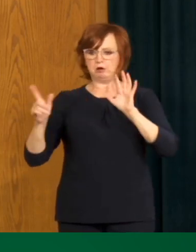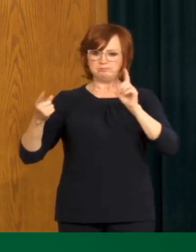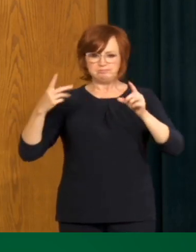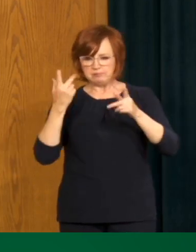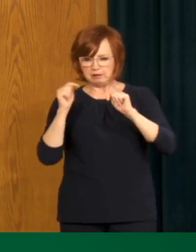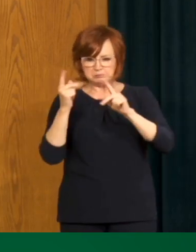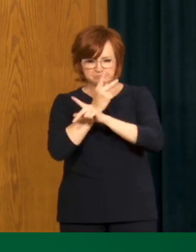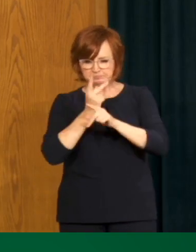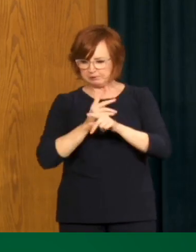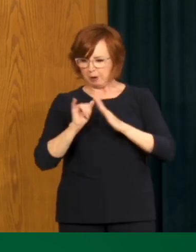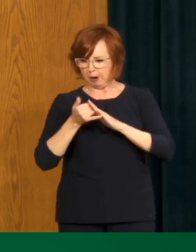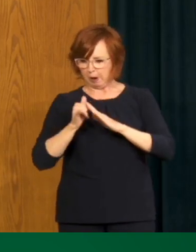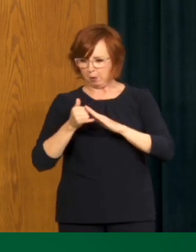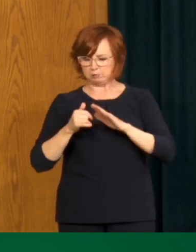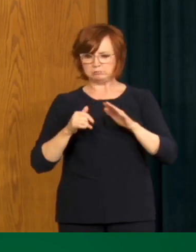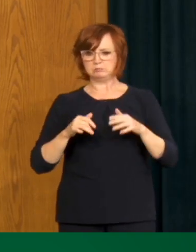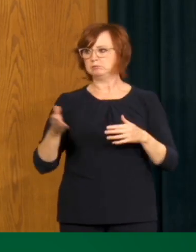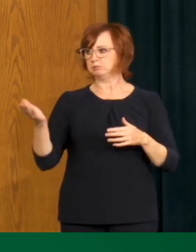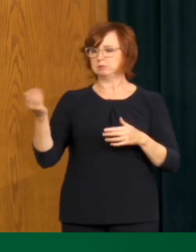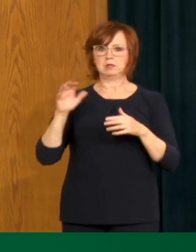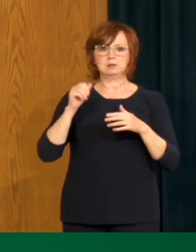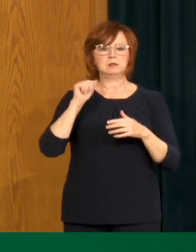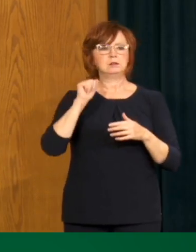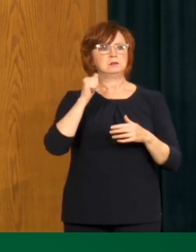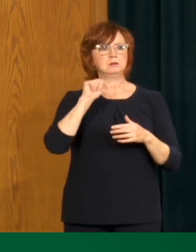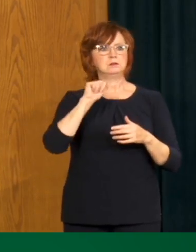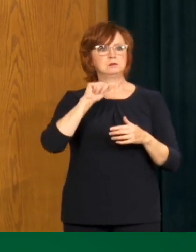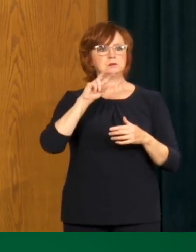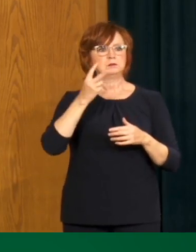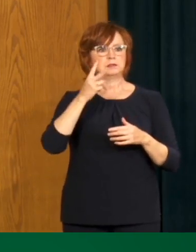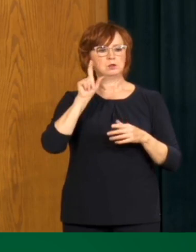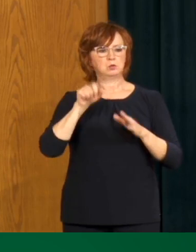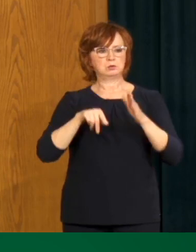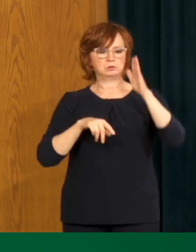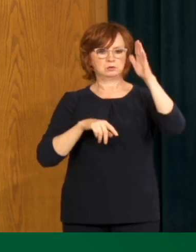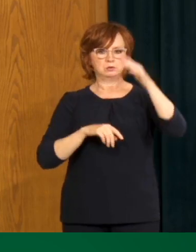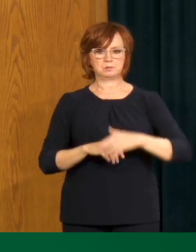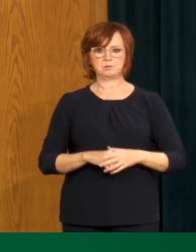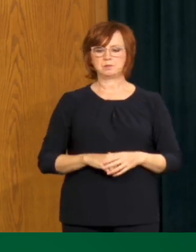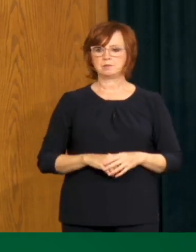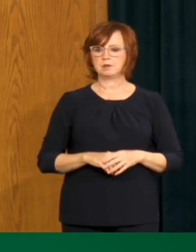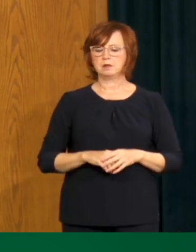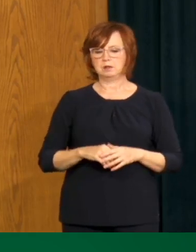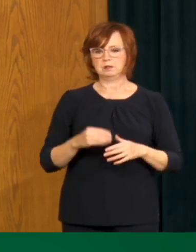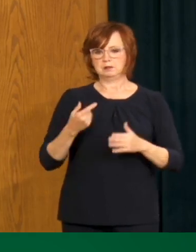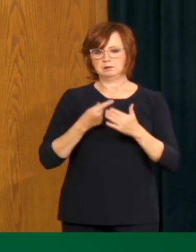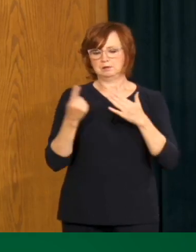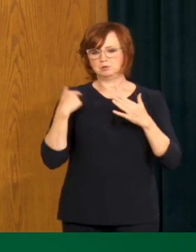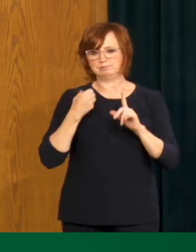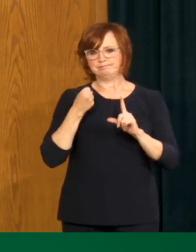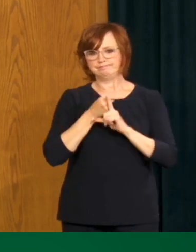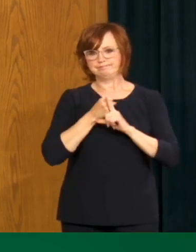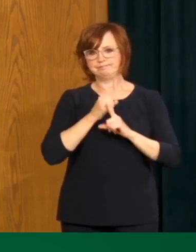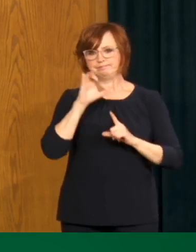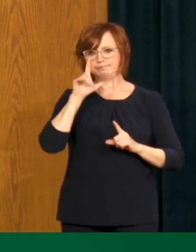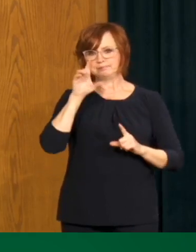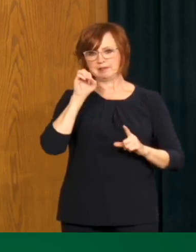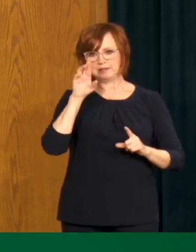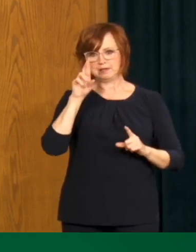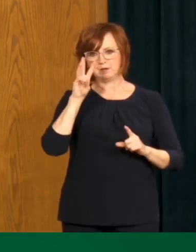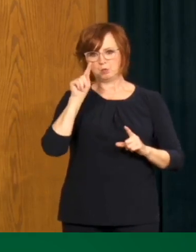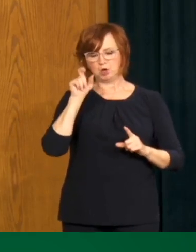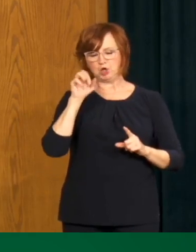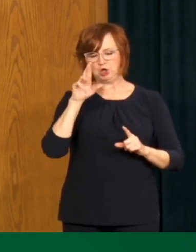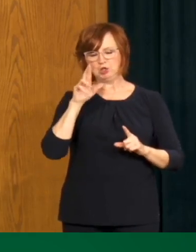outbreak, officials in Walash and Clearwater had been hopeful that region could enter phase 3 because they're sort of behind the rest of the